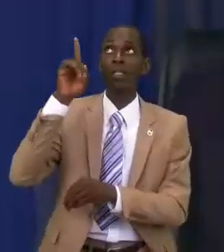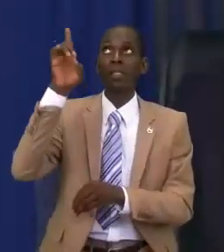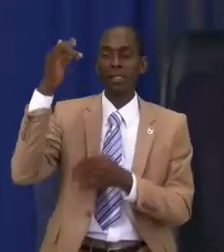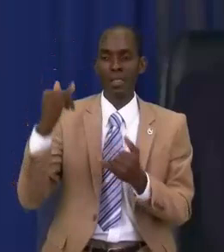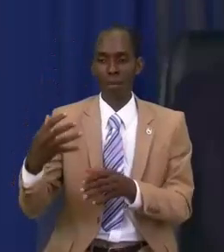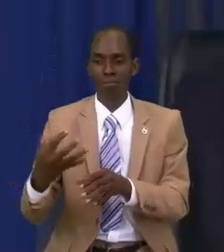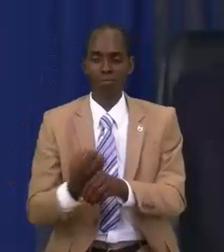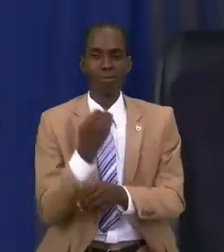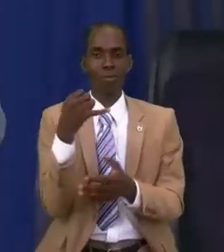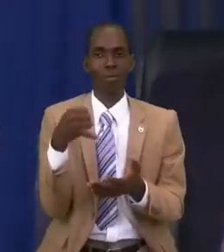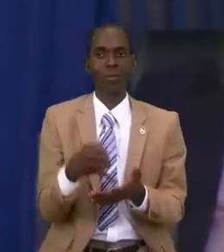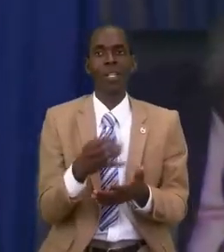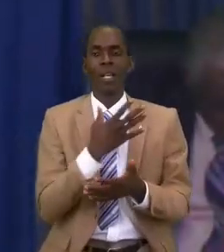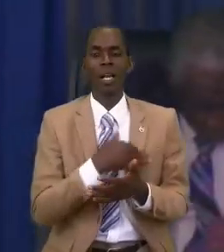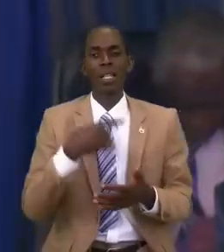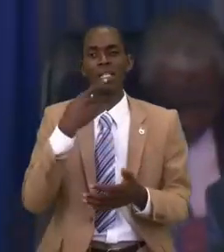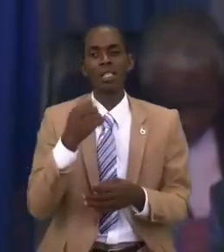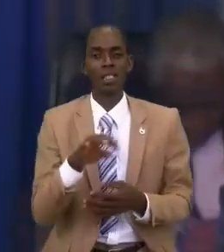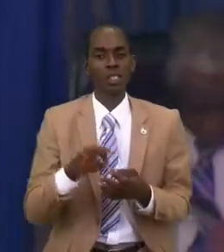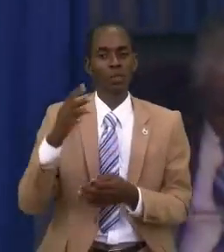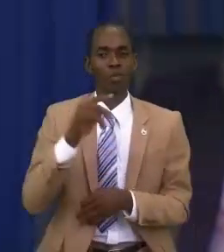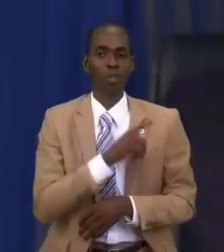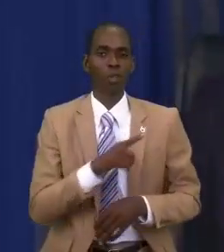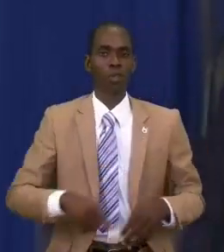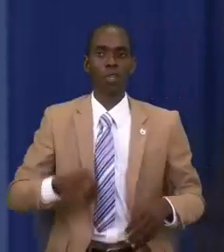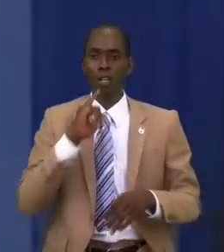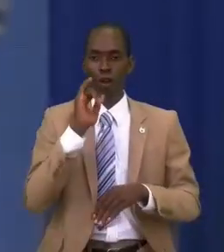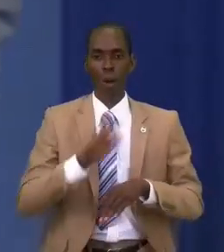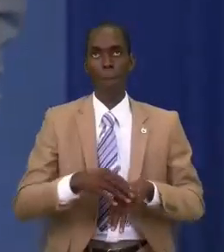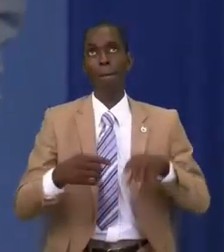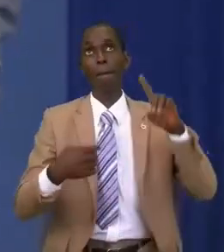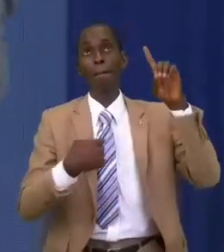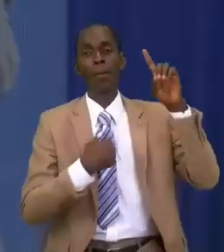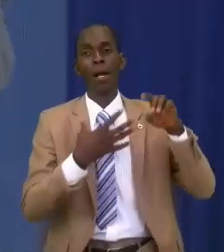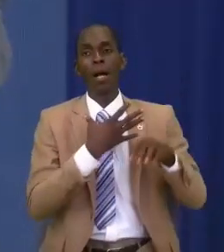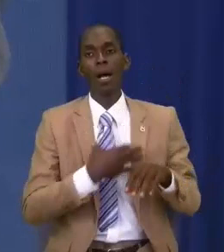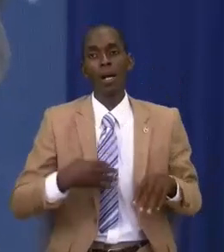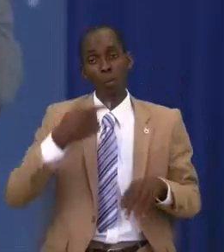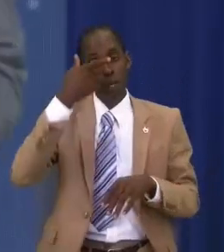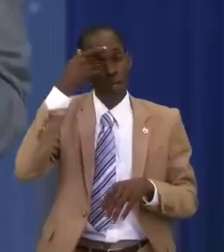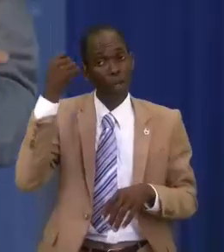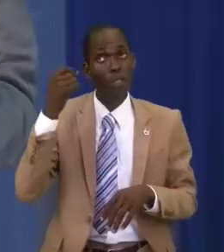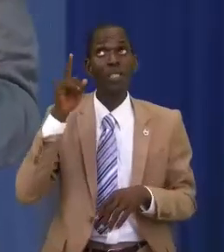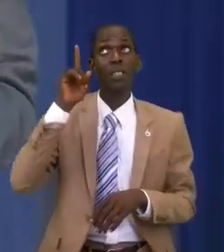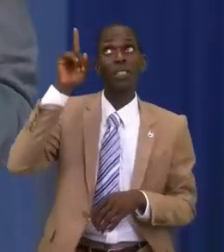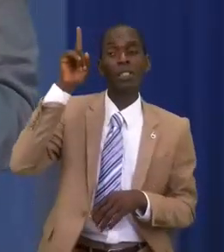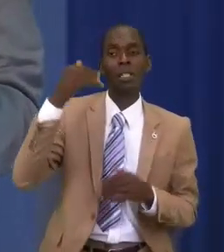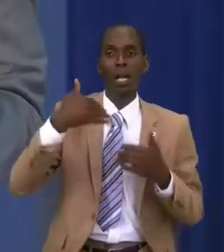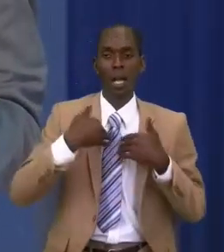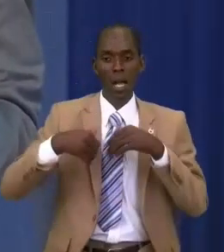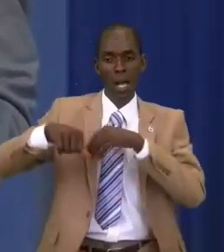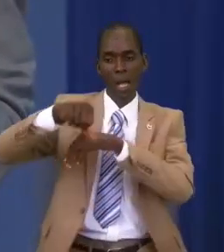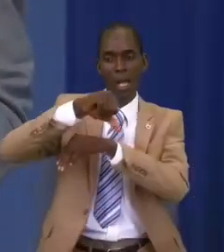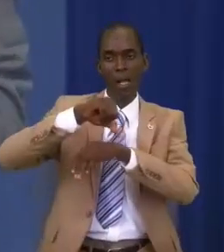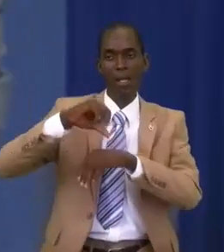upon me. Then he says, because he has anointed me to preach the gospel, the